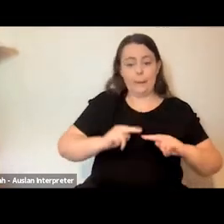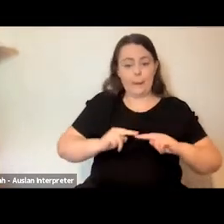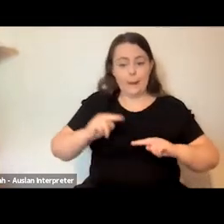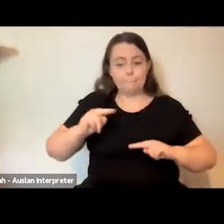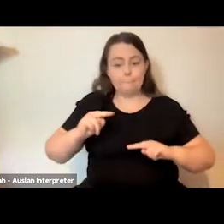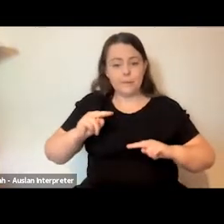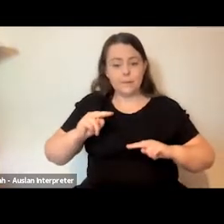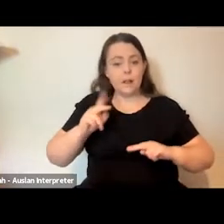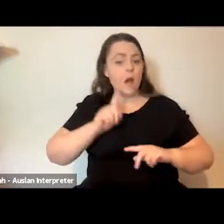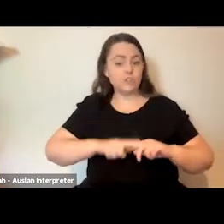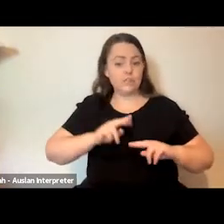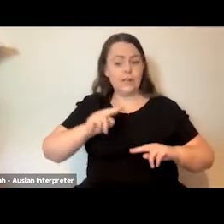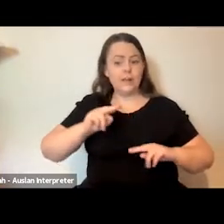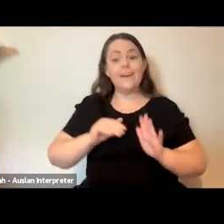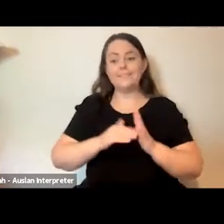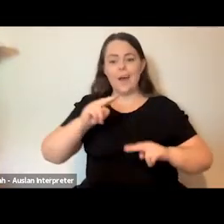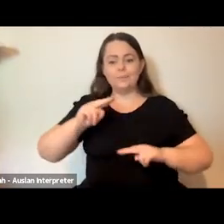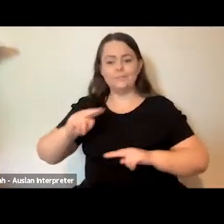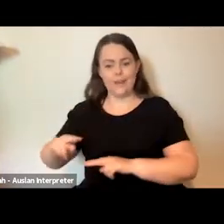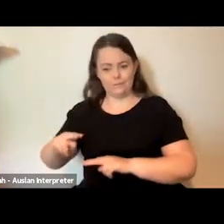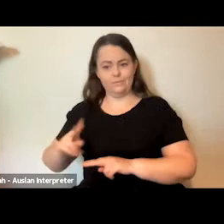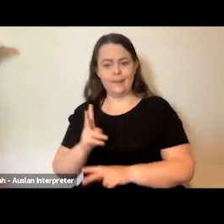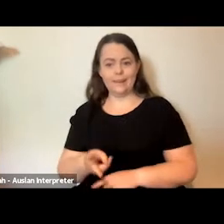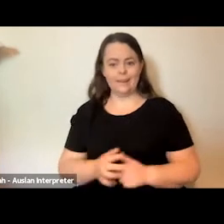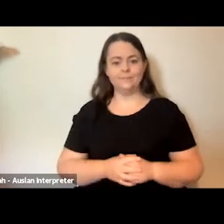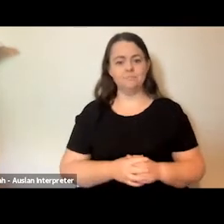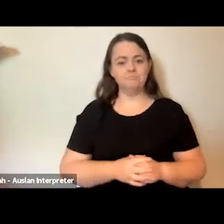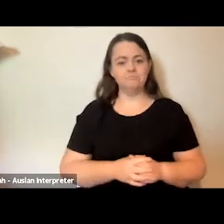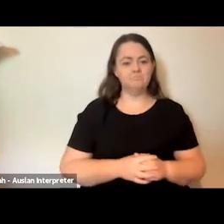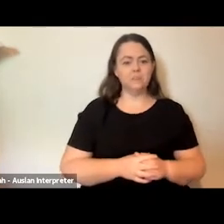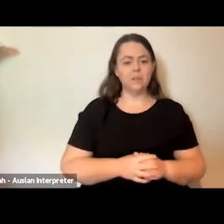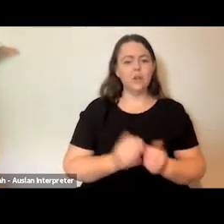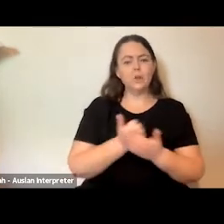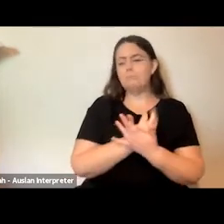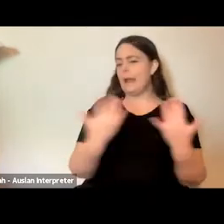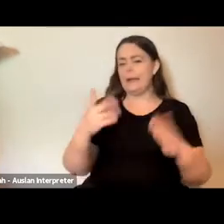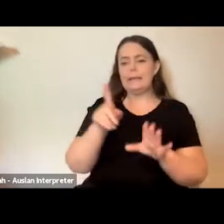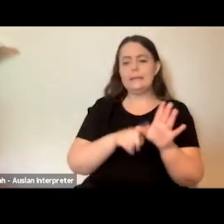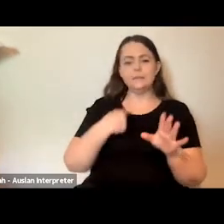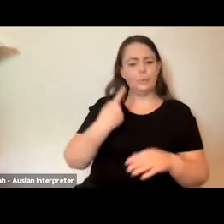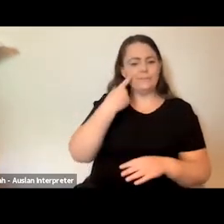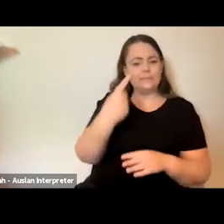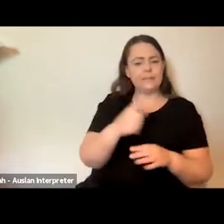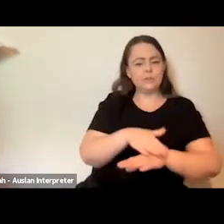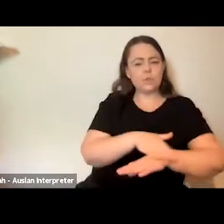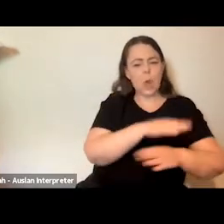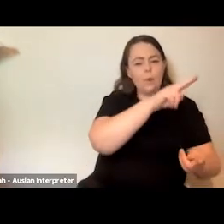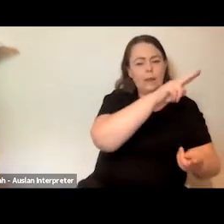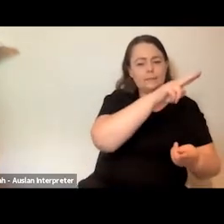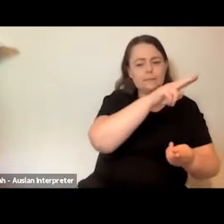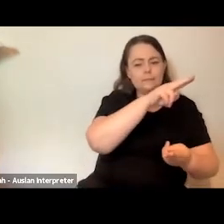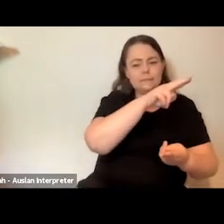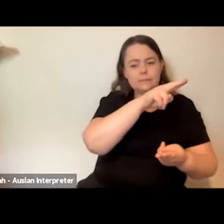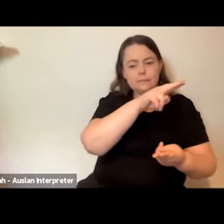dropped back down and is now kind of continuing that downward trend that we've been seeing for a number of years. And there remains a lot of